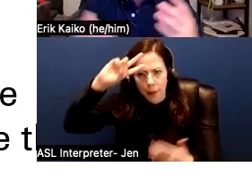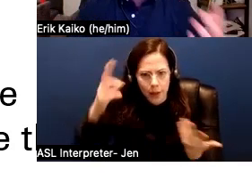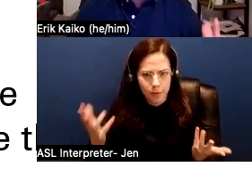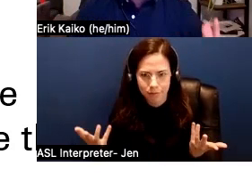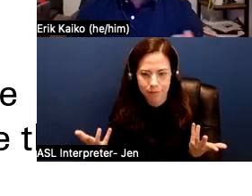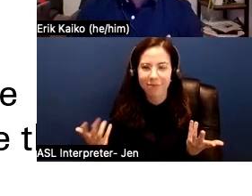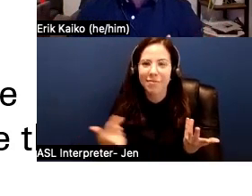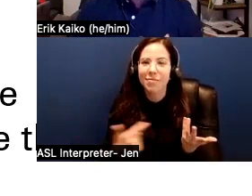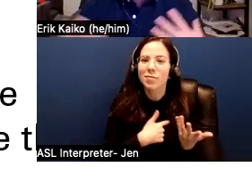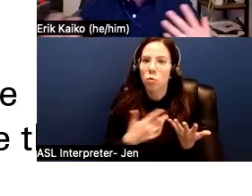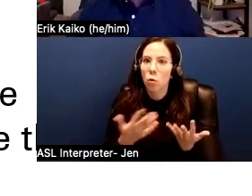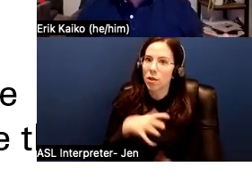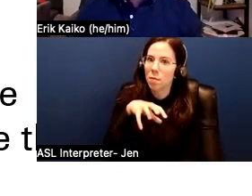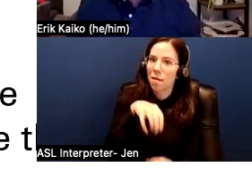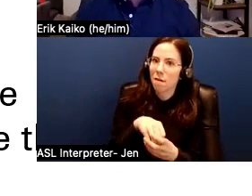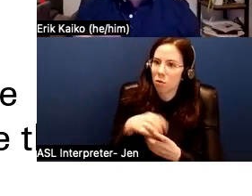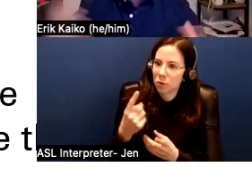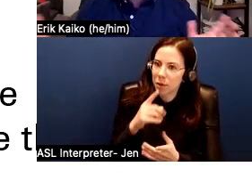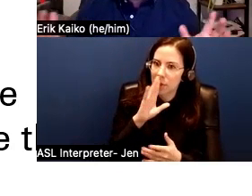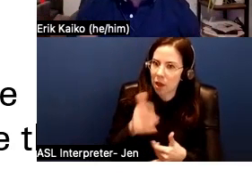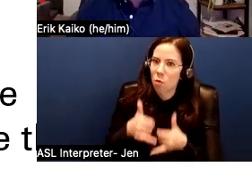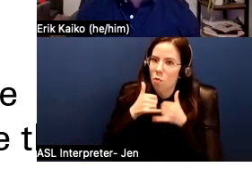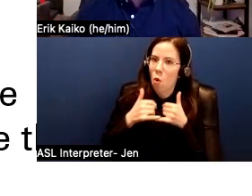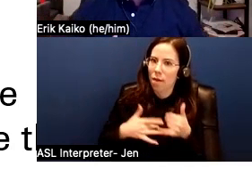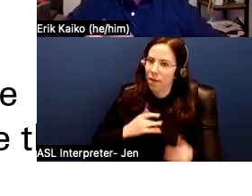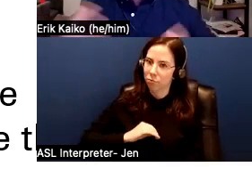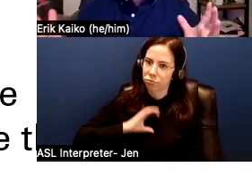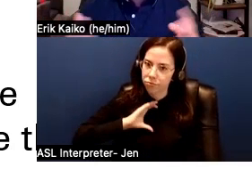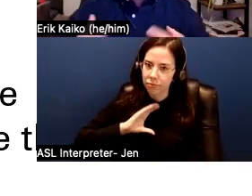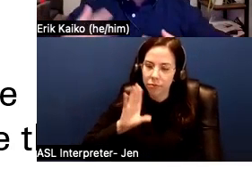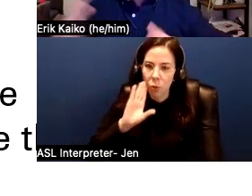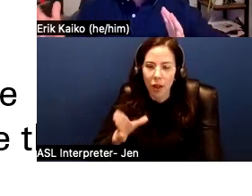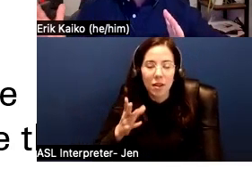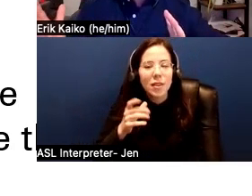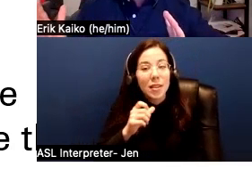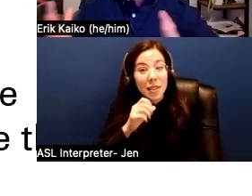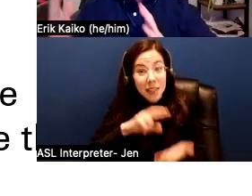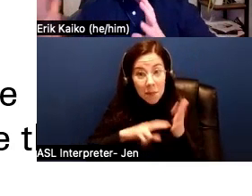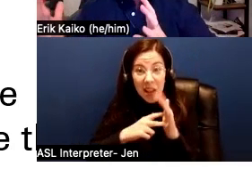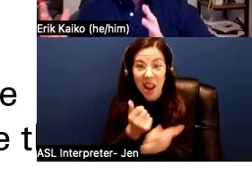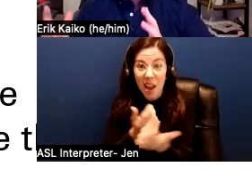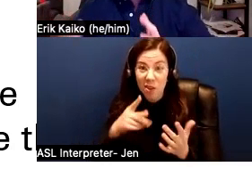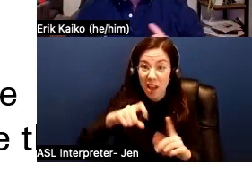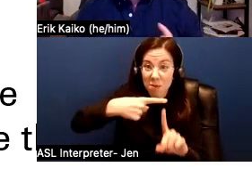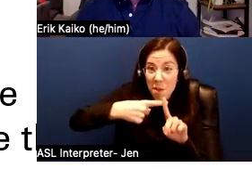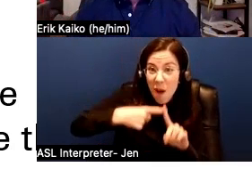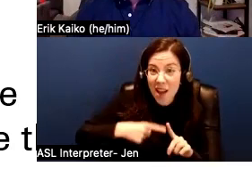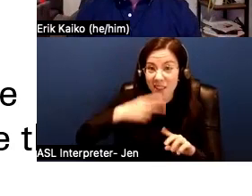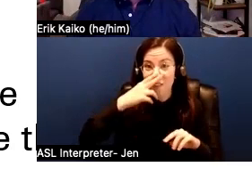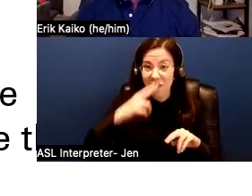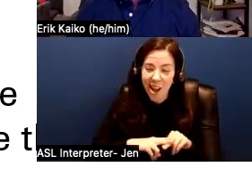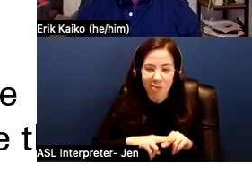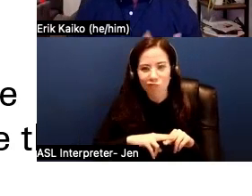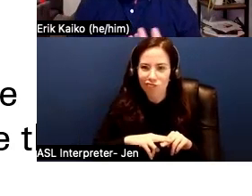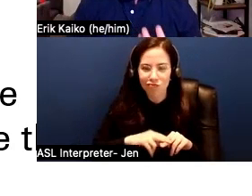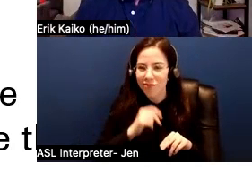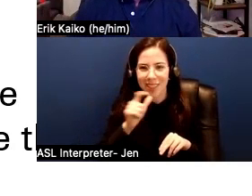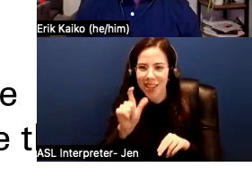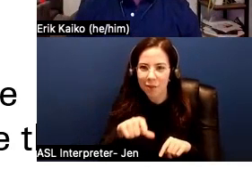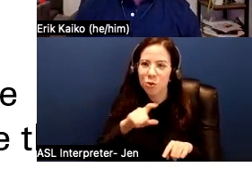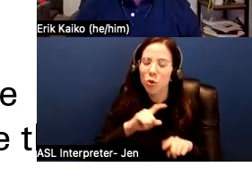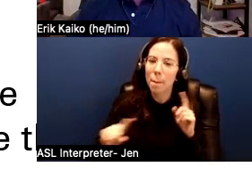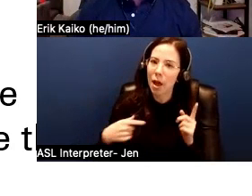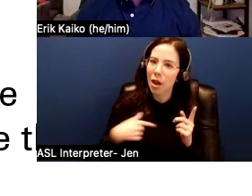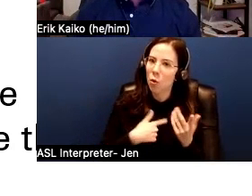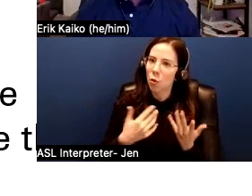a rewarding experience. That does not mean to say everything has to be fun and upbeat in that regard, but we want to make sure, or we want to at